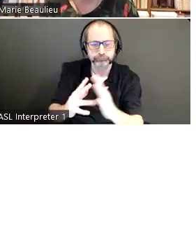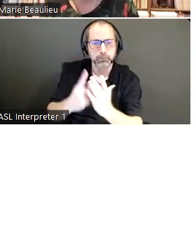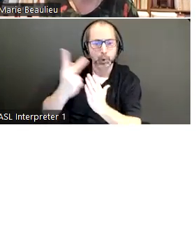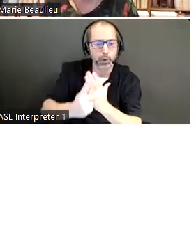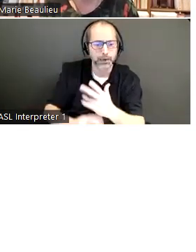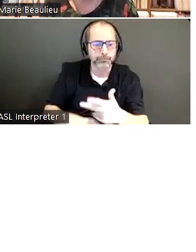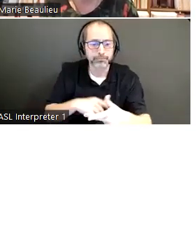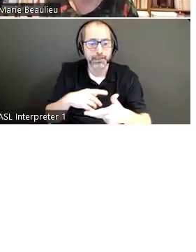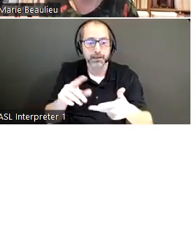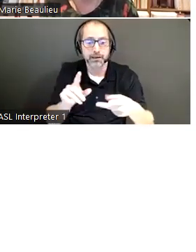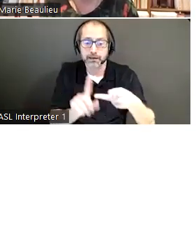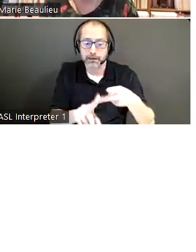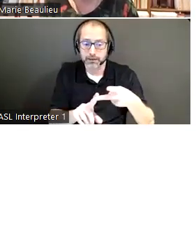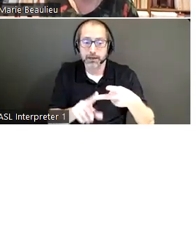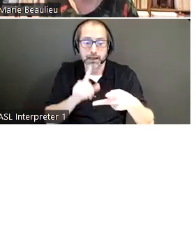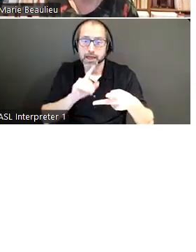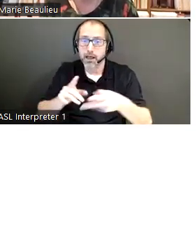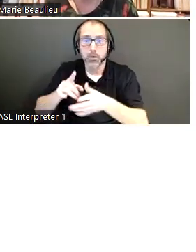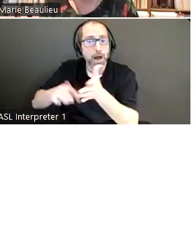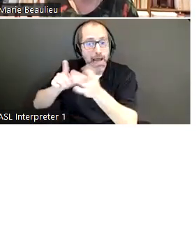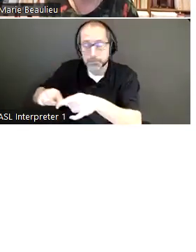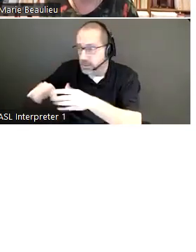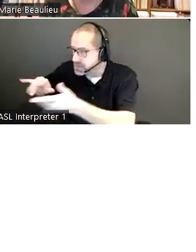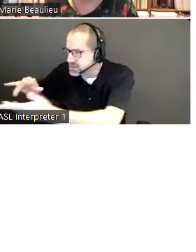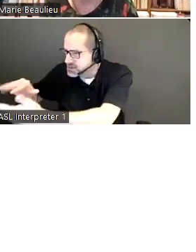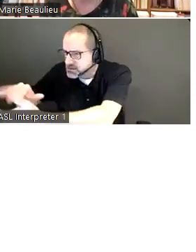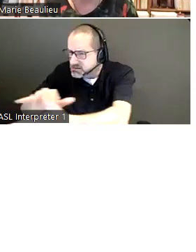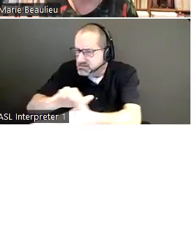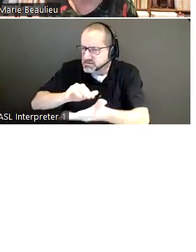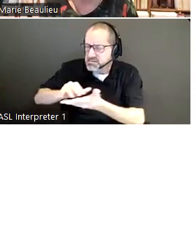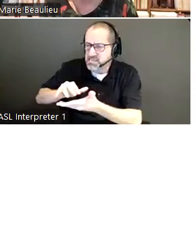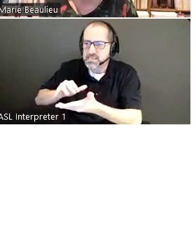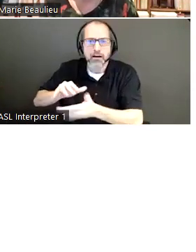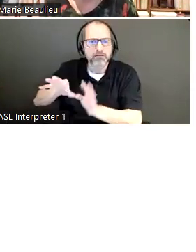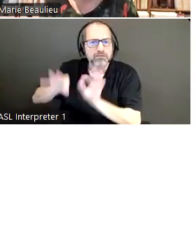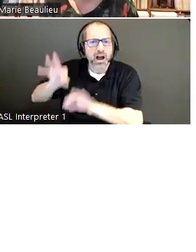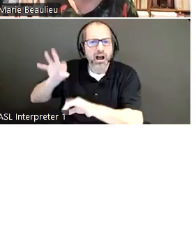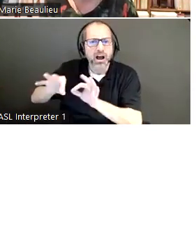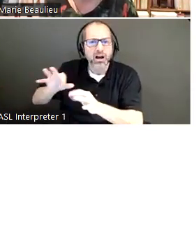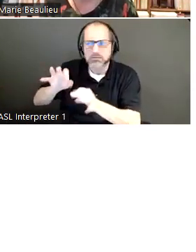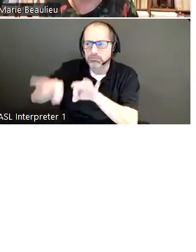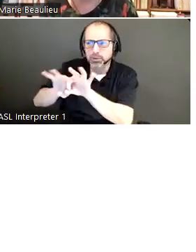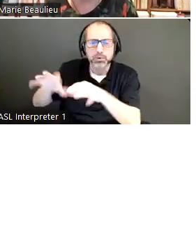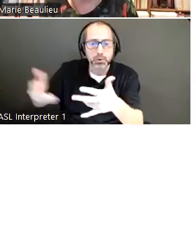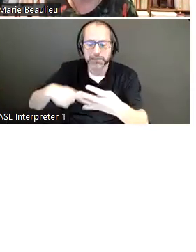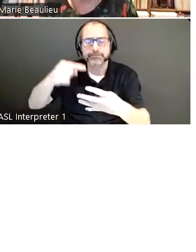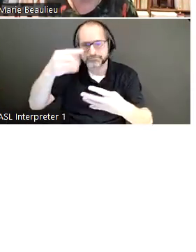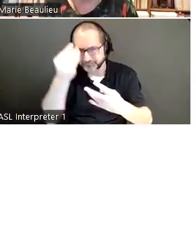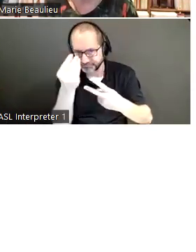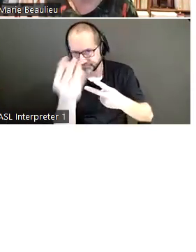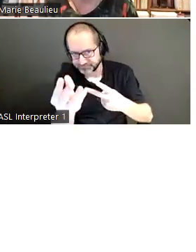main results will be presented. And after that, we will discuss these results and we'll come back with a